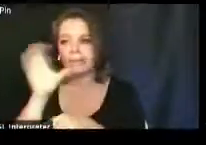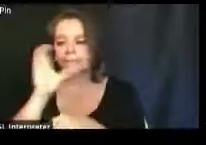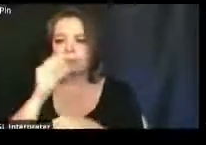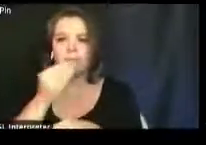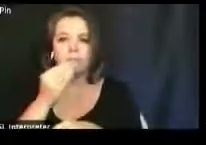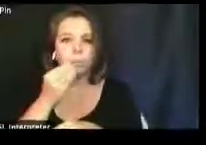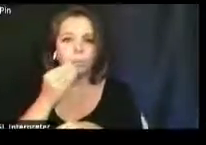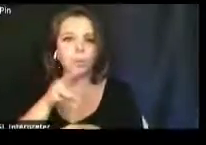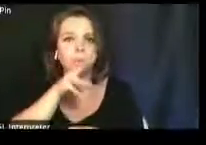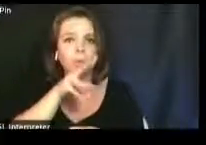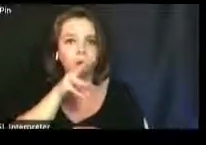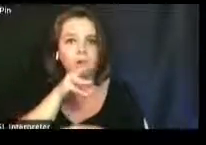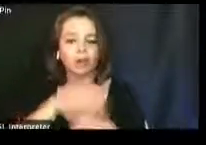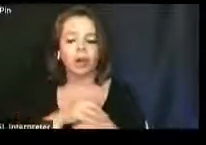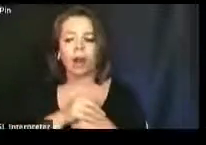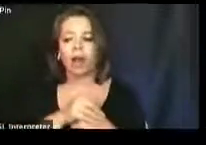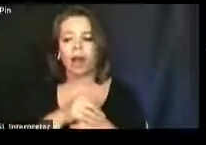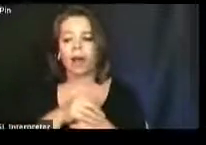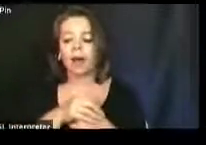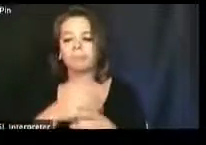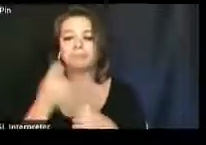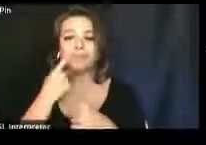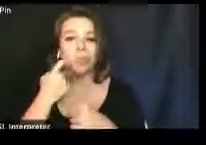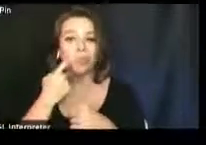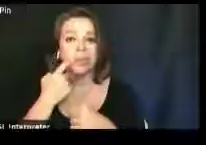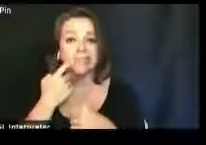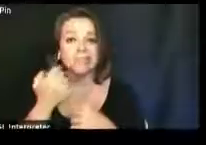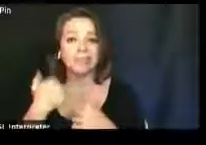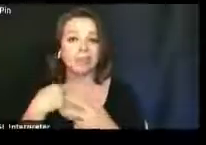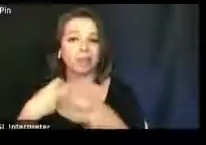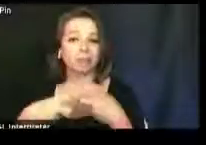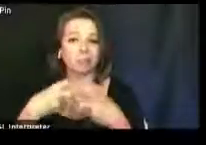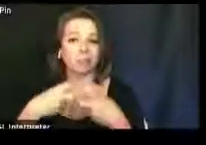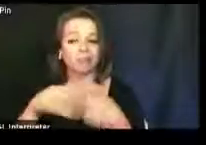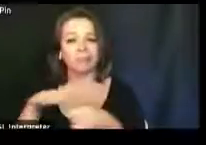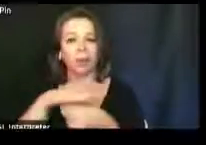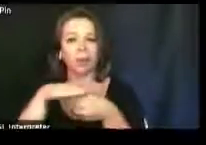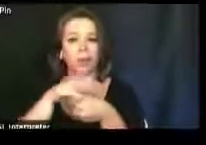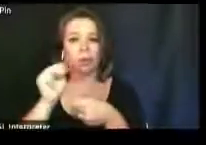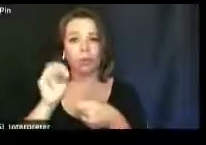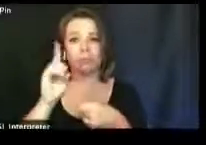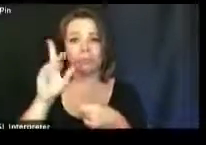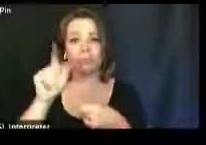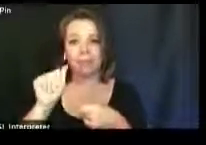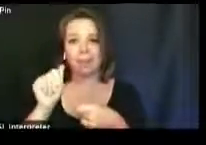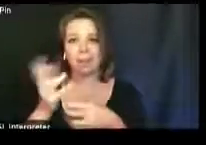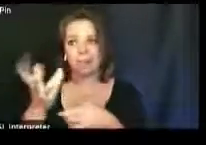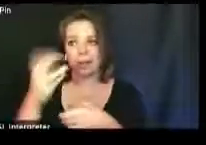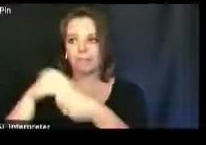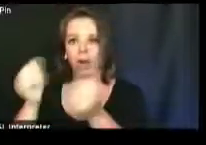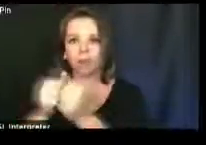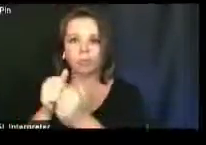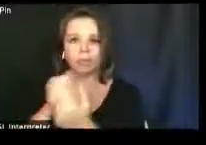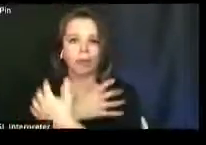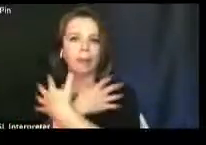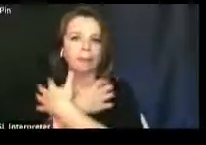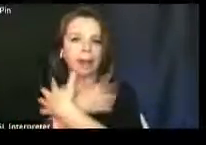water. We've dealt recently with issues of kind of local media getting involved in bears and stuff like that.